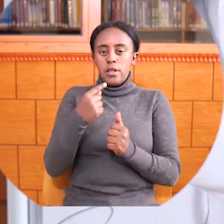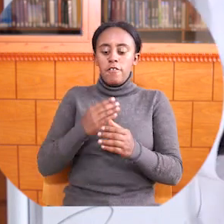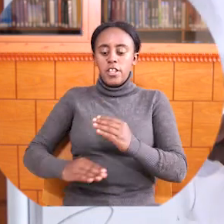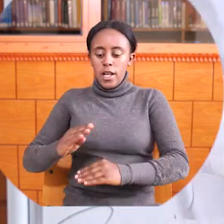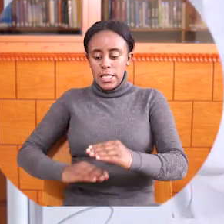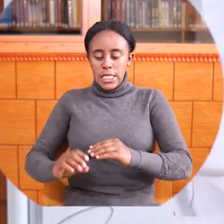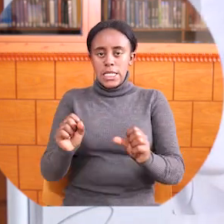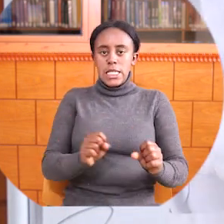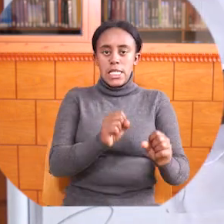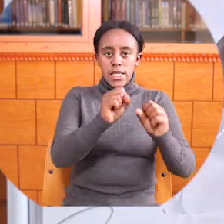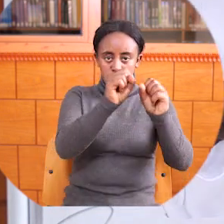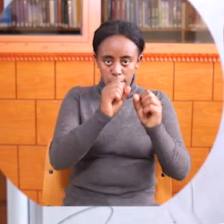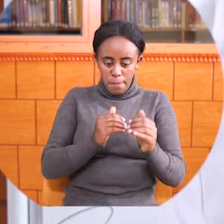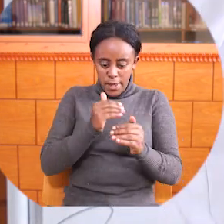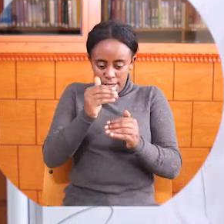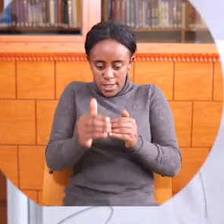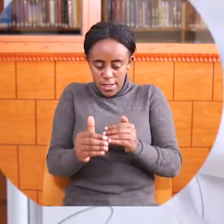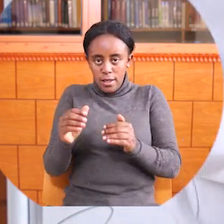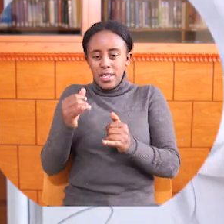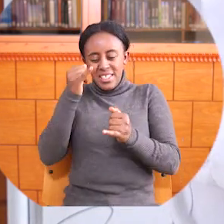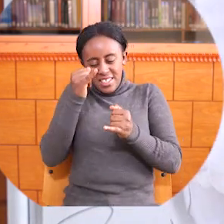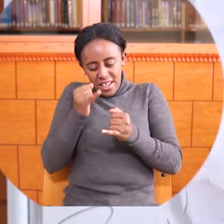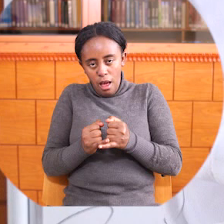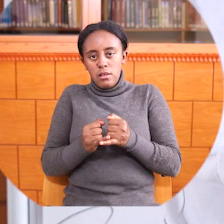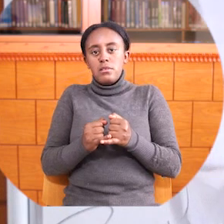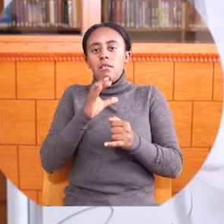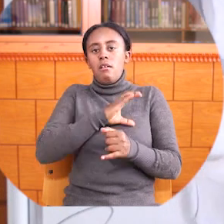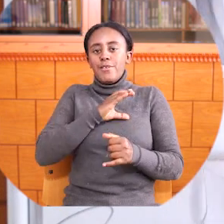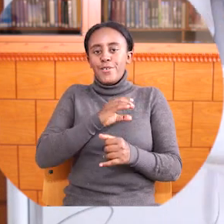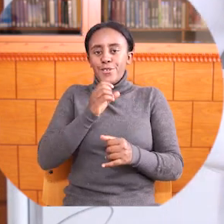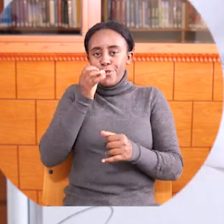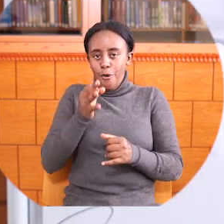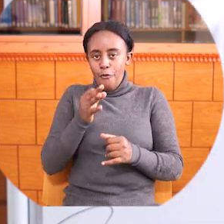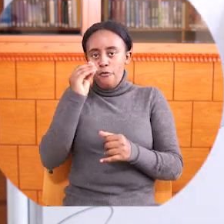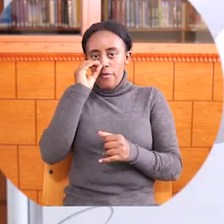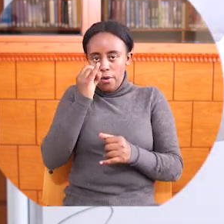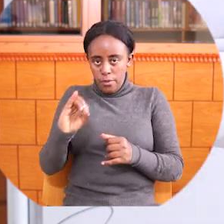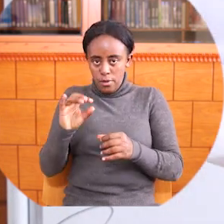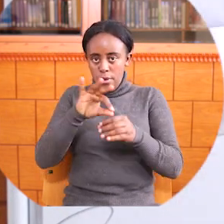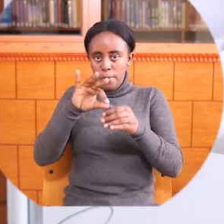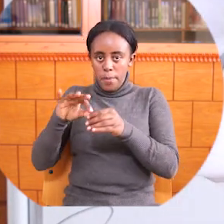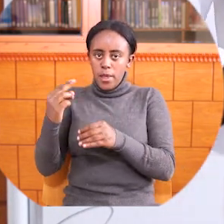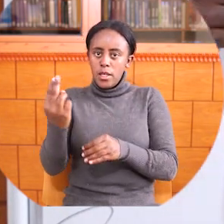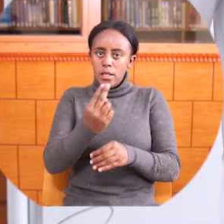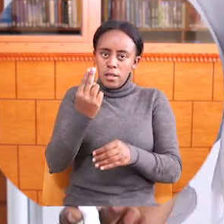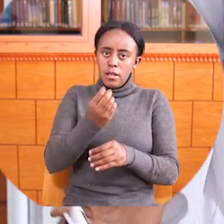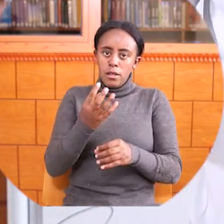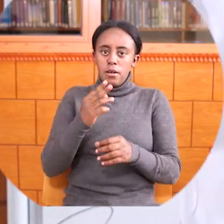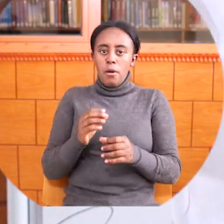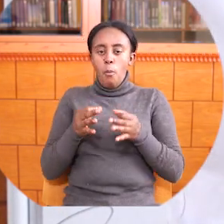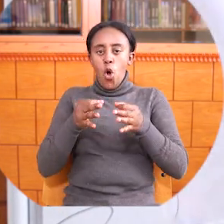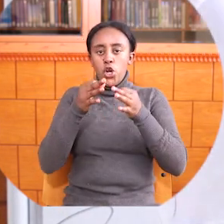system. Then, another and the last characteristic of flowering plant is they use different pollination